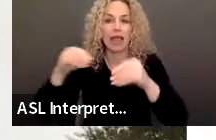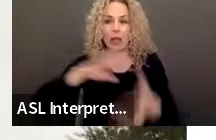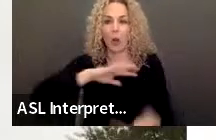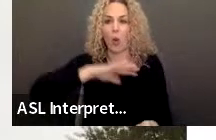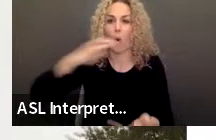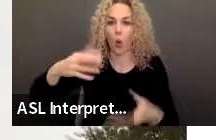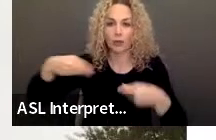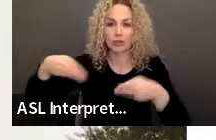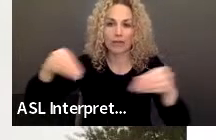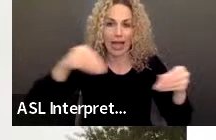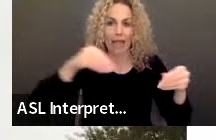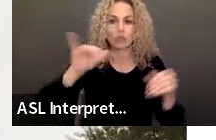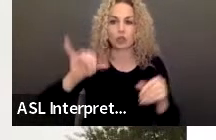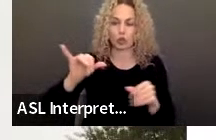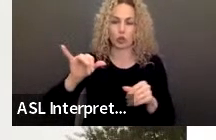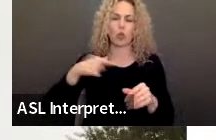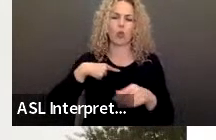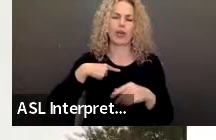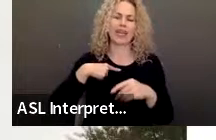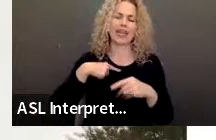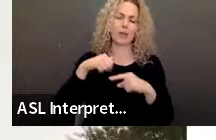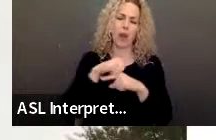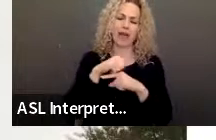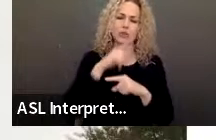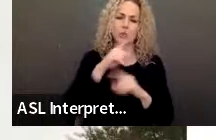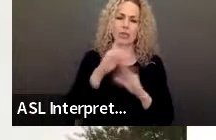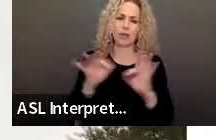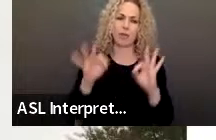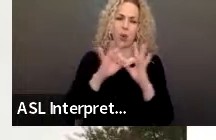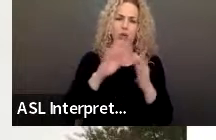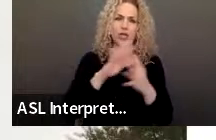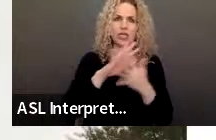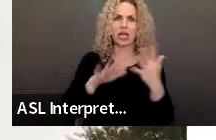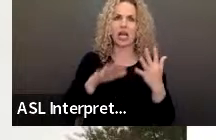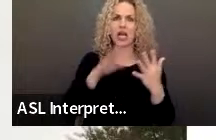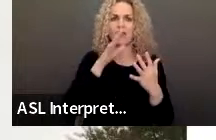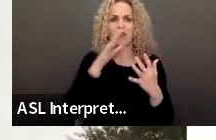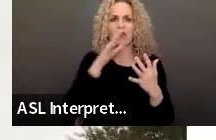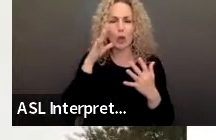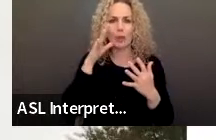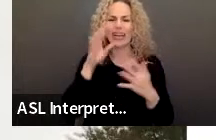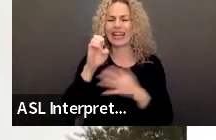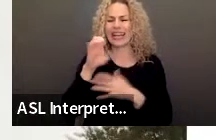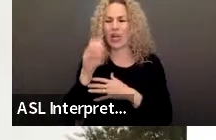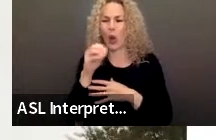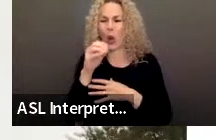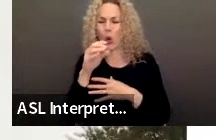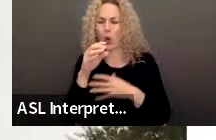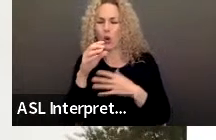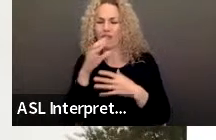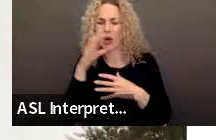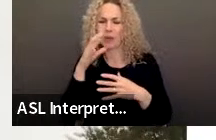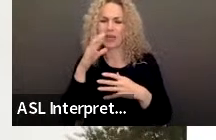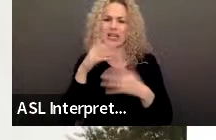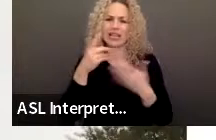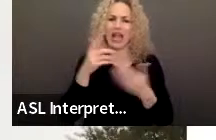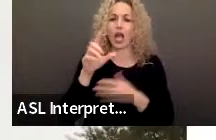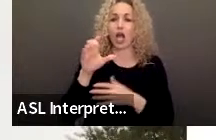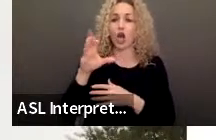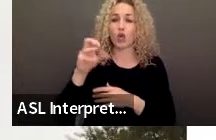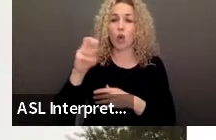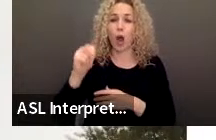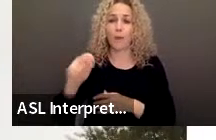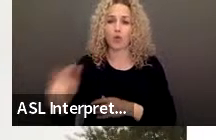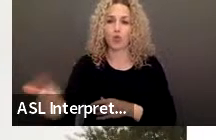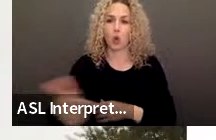We practice some very important farming and ecological farming practices here, such as crop rotation,